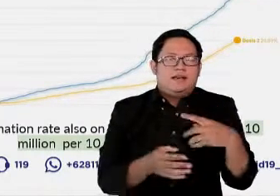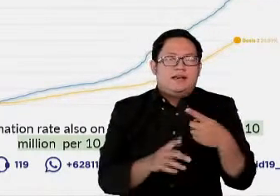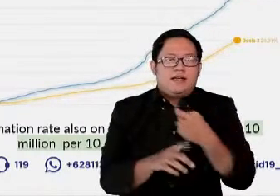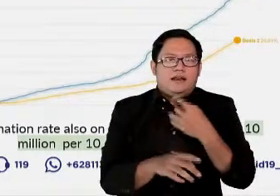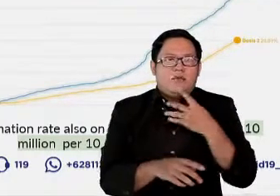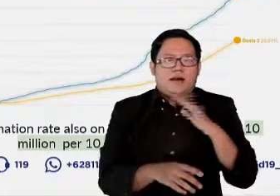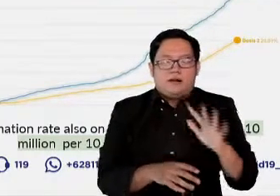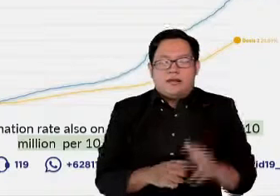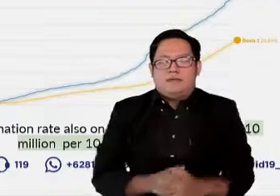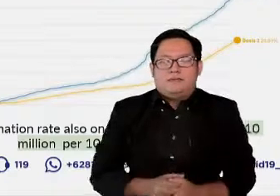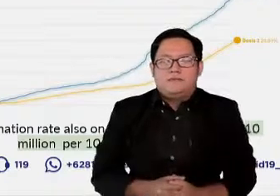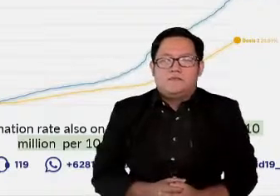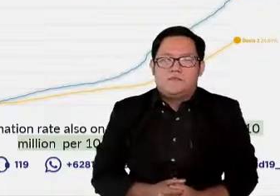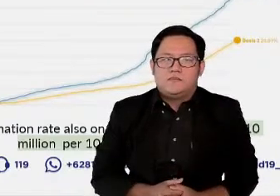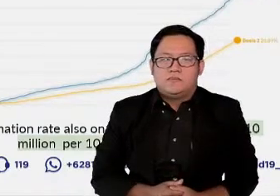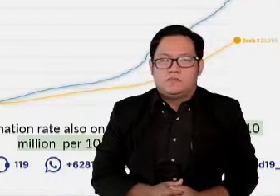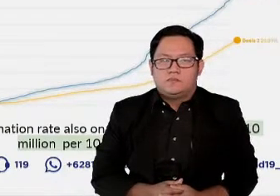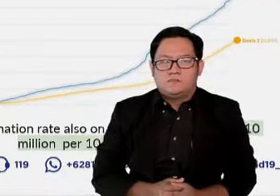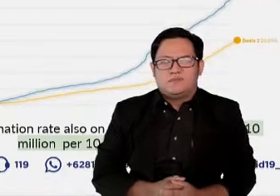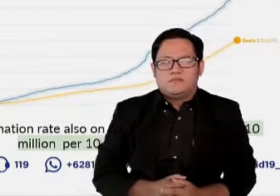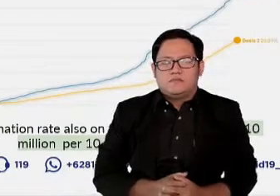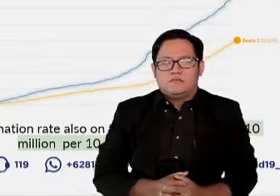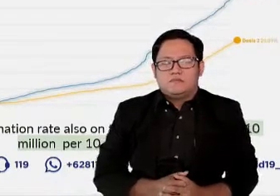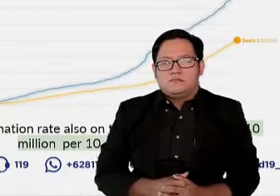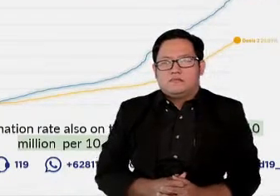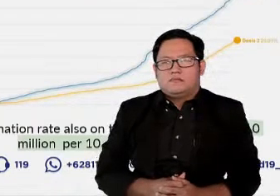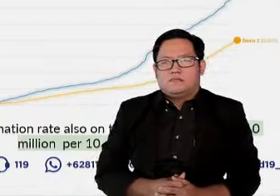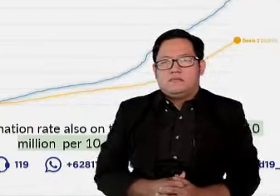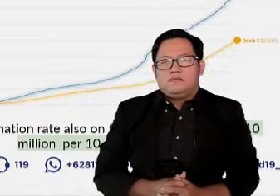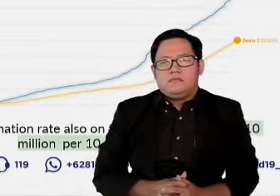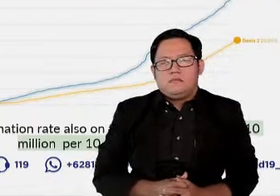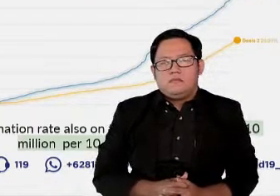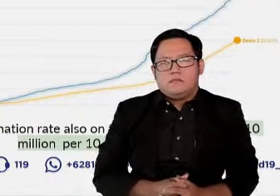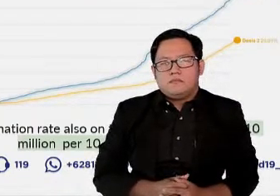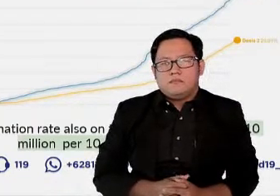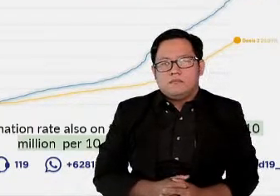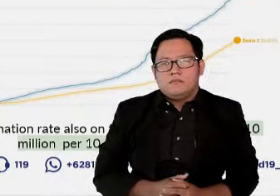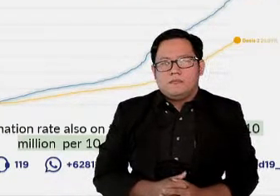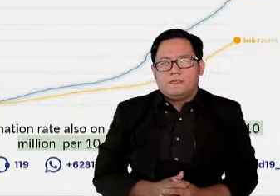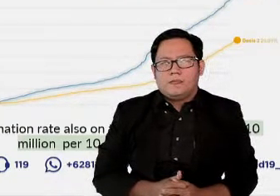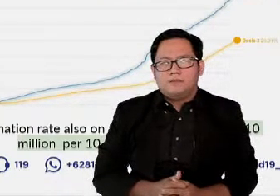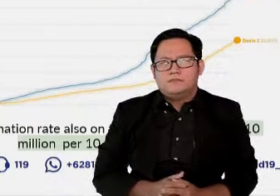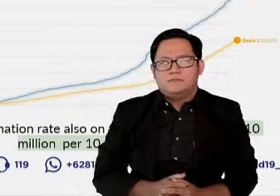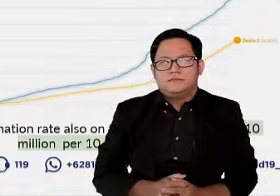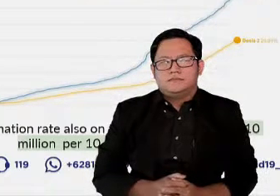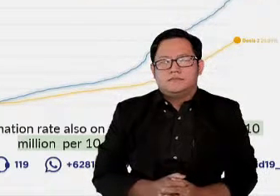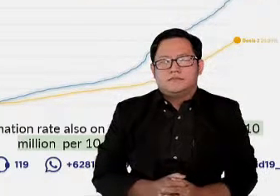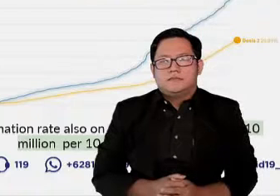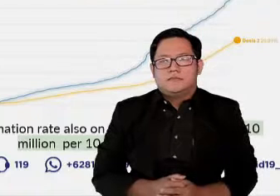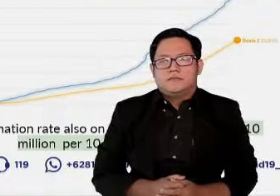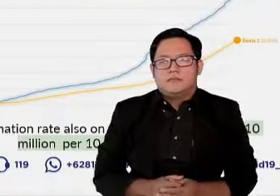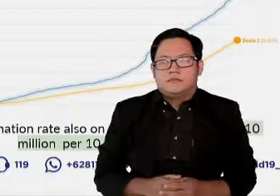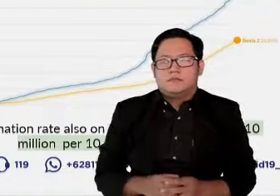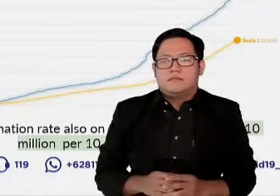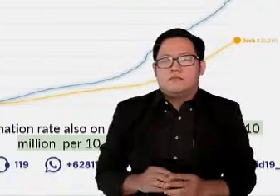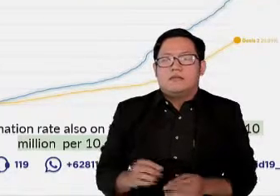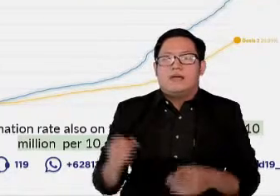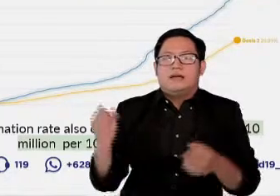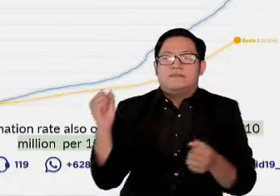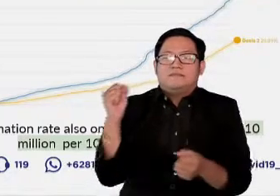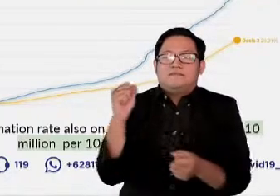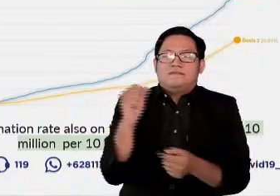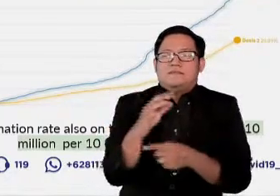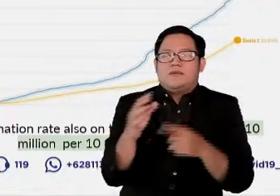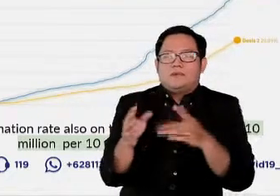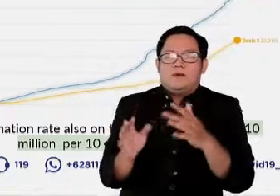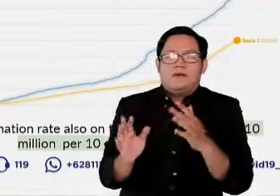development of cases and dynamics that occur in the community. The rapid response to boost the